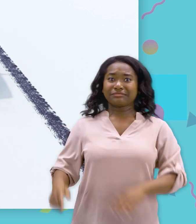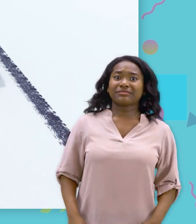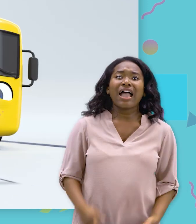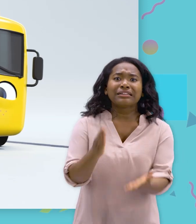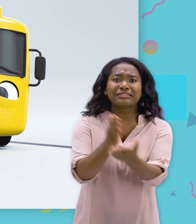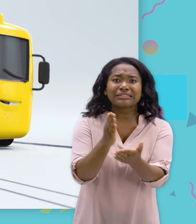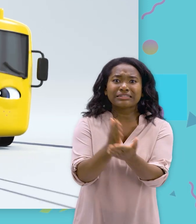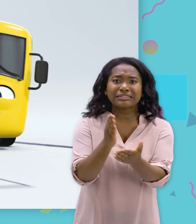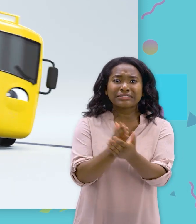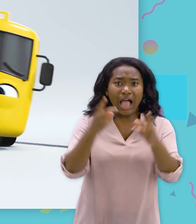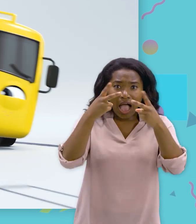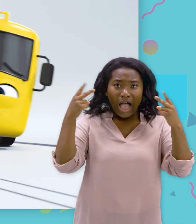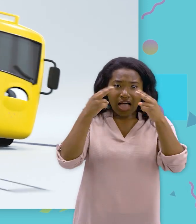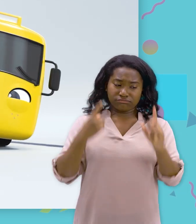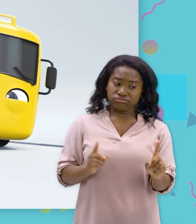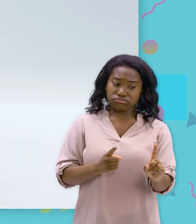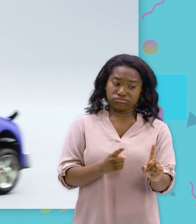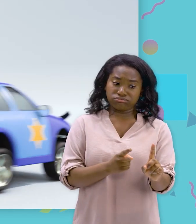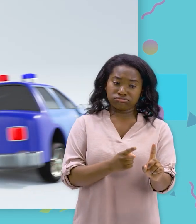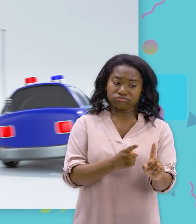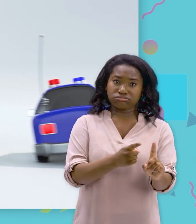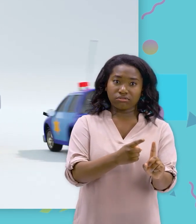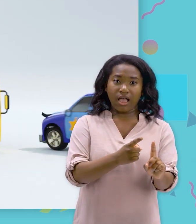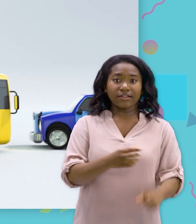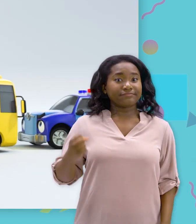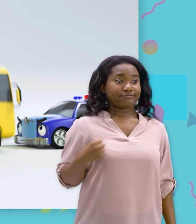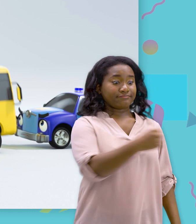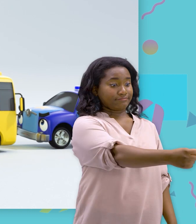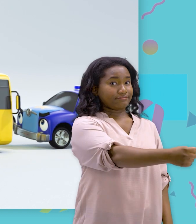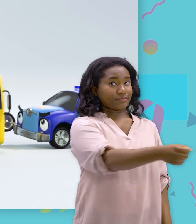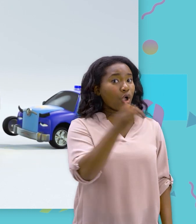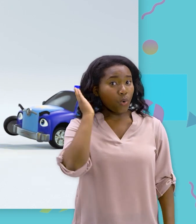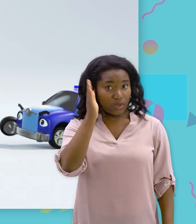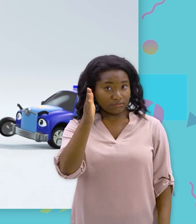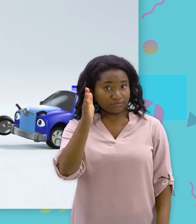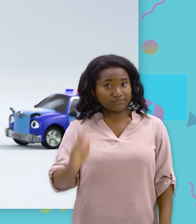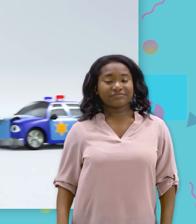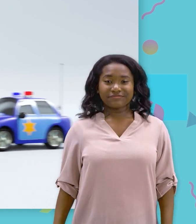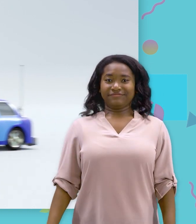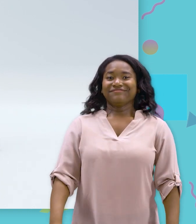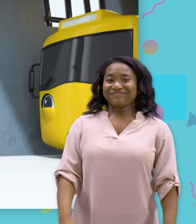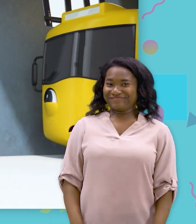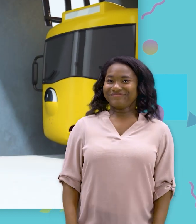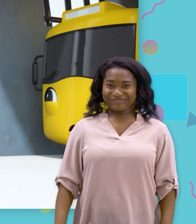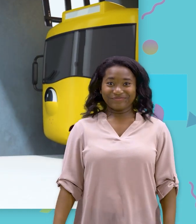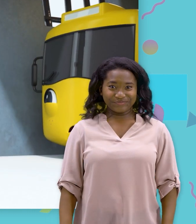causing a fuss. Stop, stop, Bandit, we're right on your tail. You're gonna end up in jail.